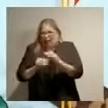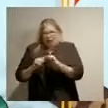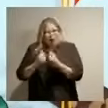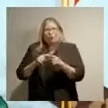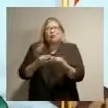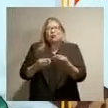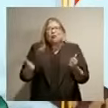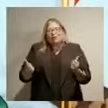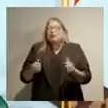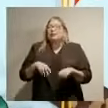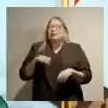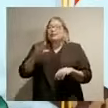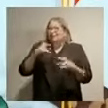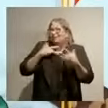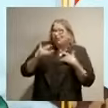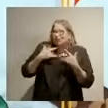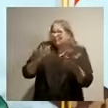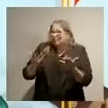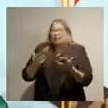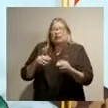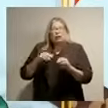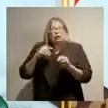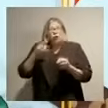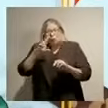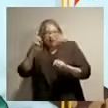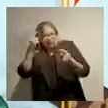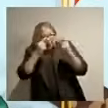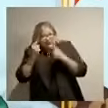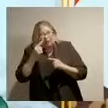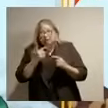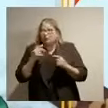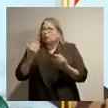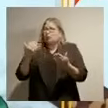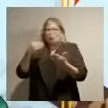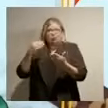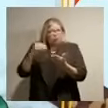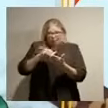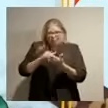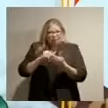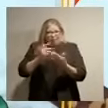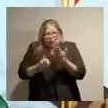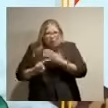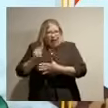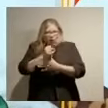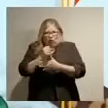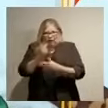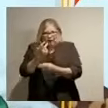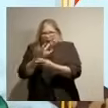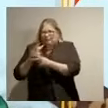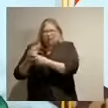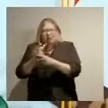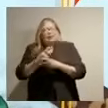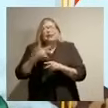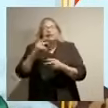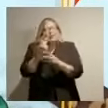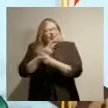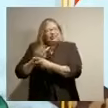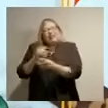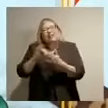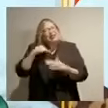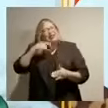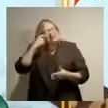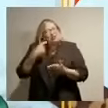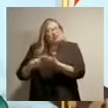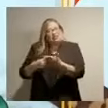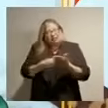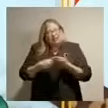to reappropriate, to reconsider, to reprioritize. Again, the vast majority of what I promoted here were things that